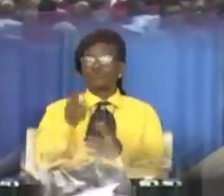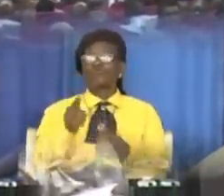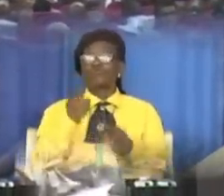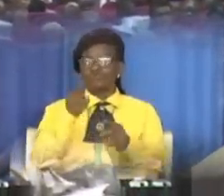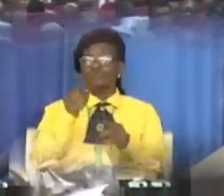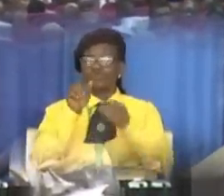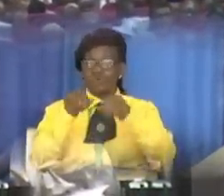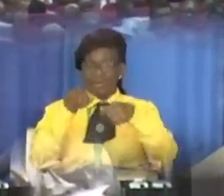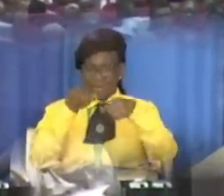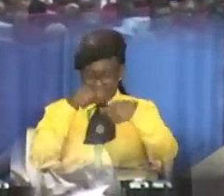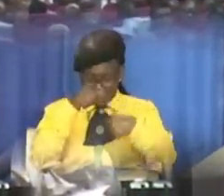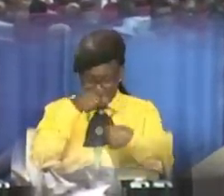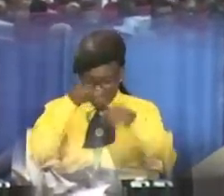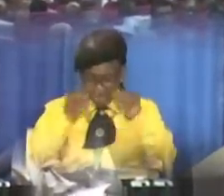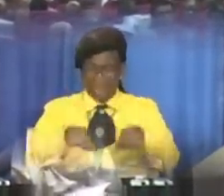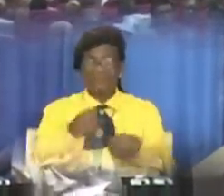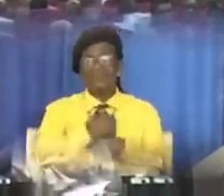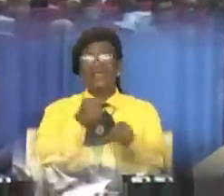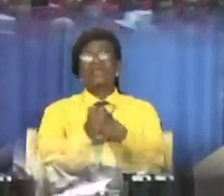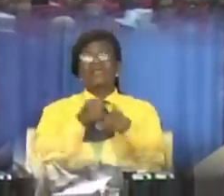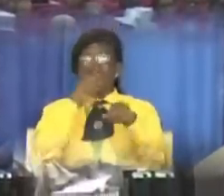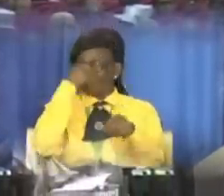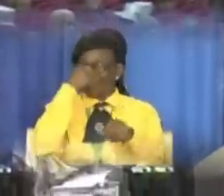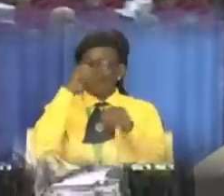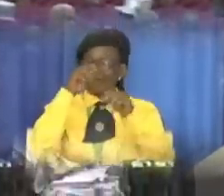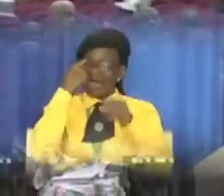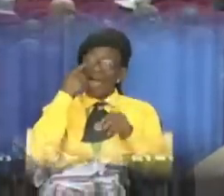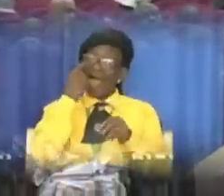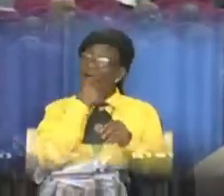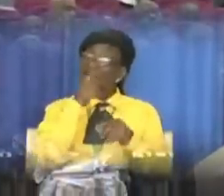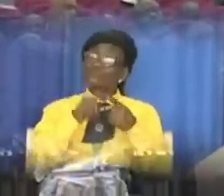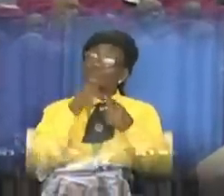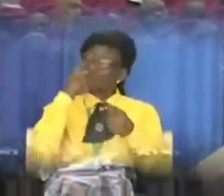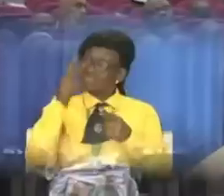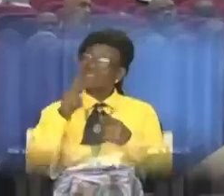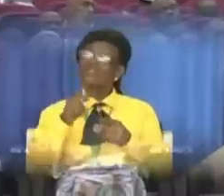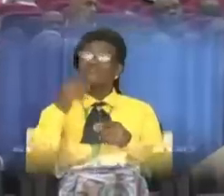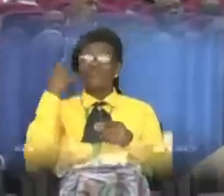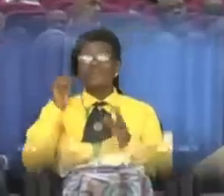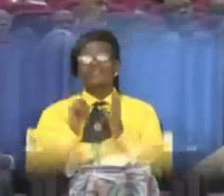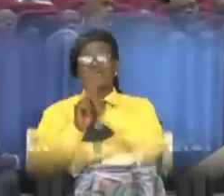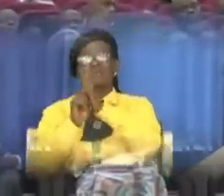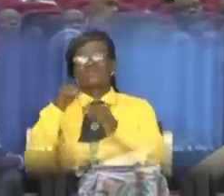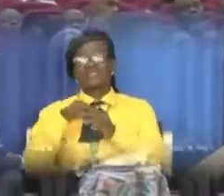see. For example, in 2 Kings chapter 6,